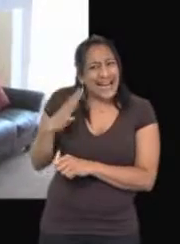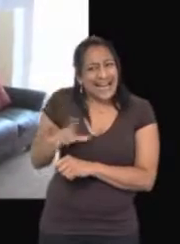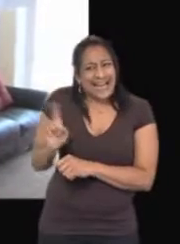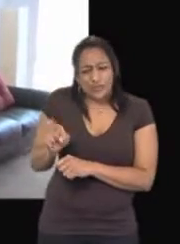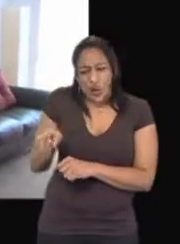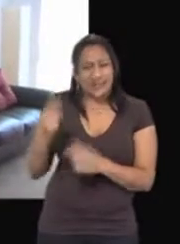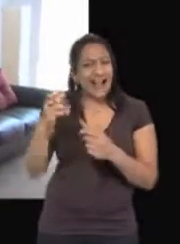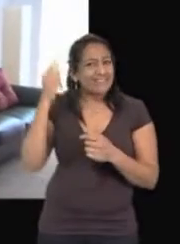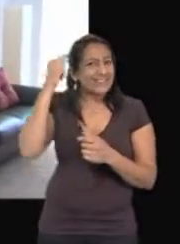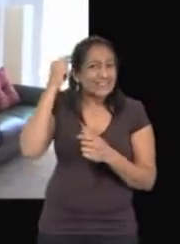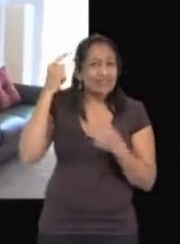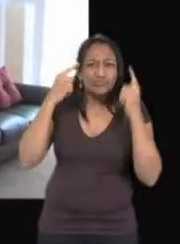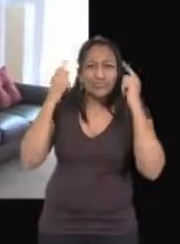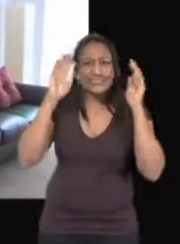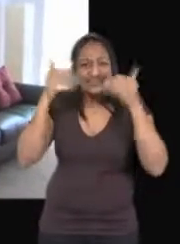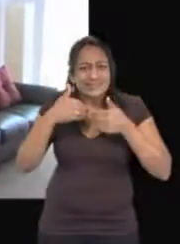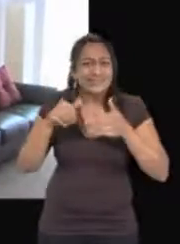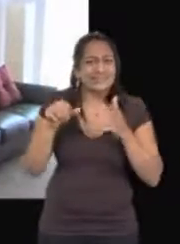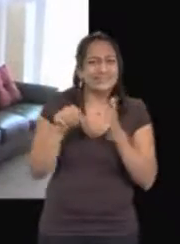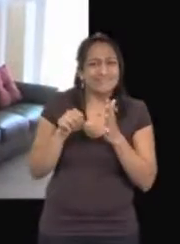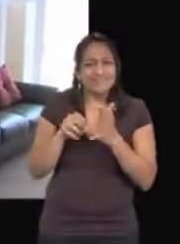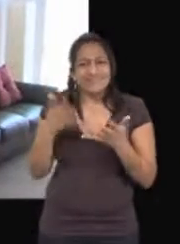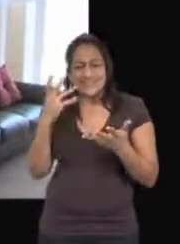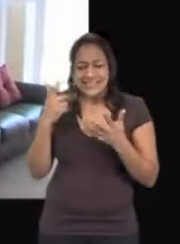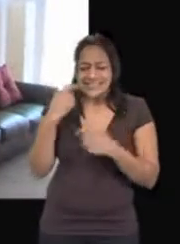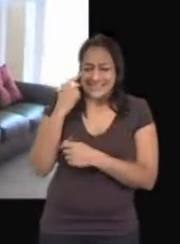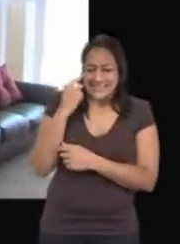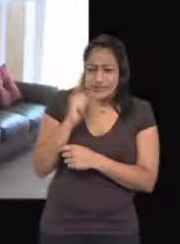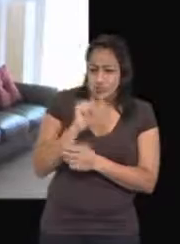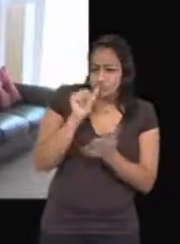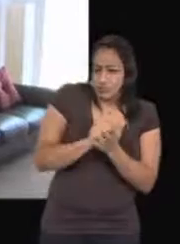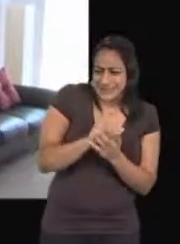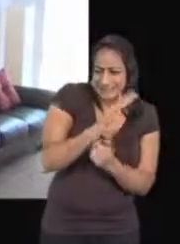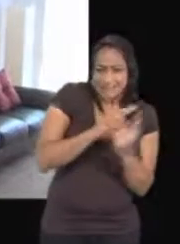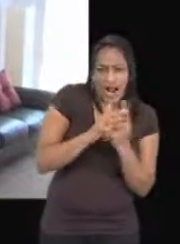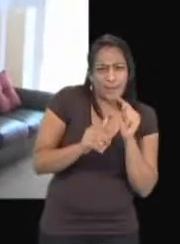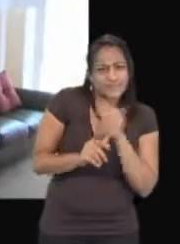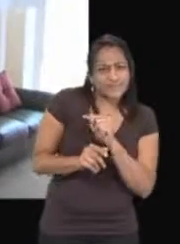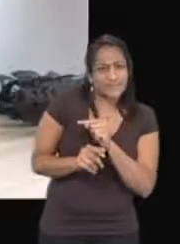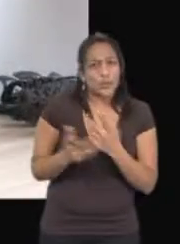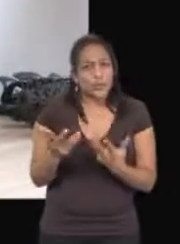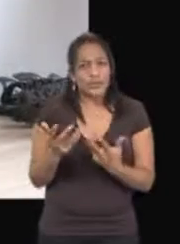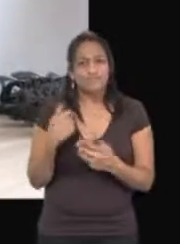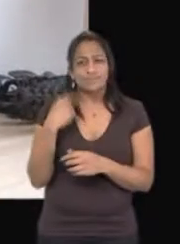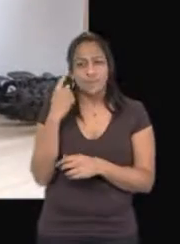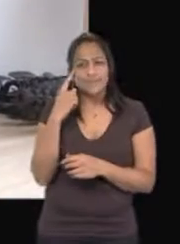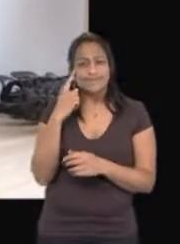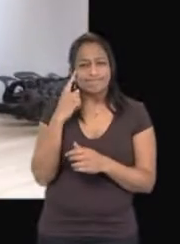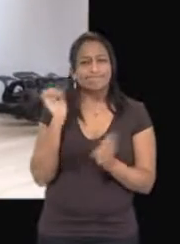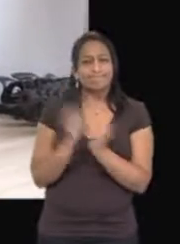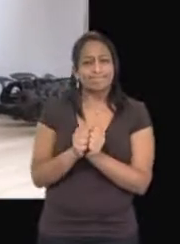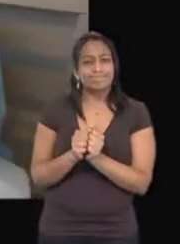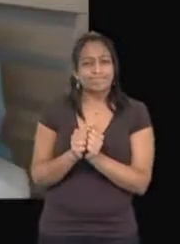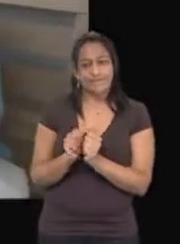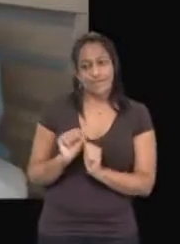that Jennie's got, and thinking about the sensory difficulties she's got and how important environment is to her. So it